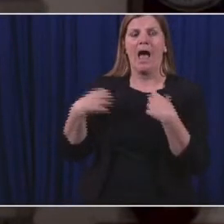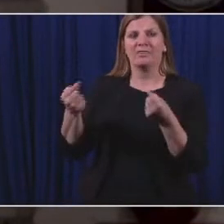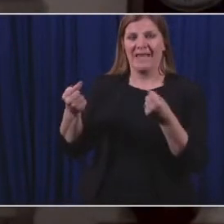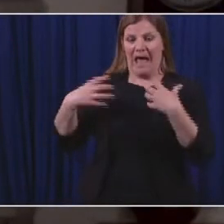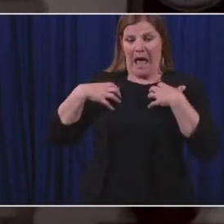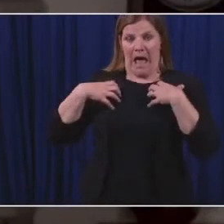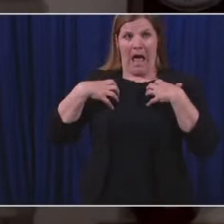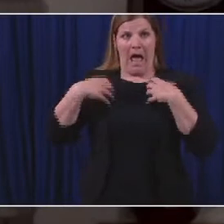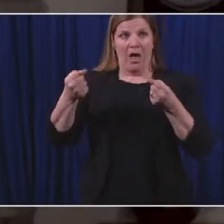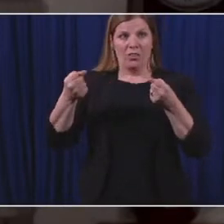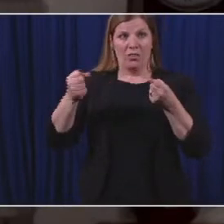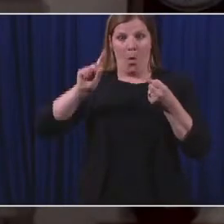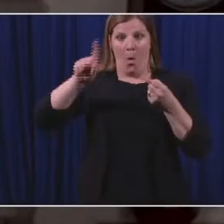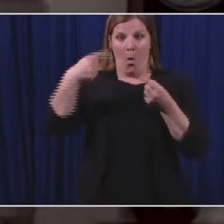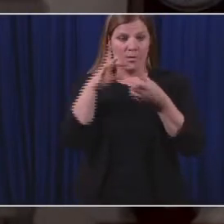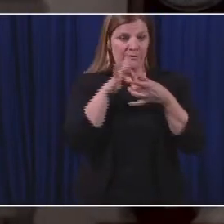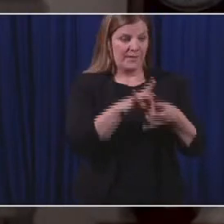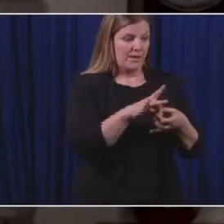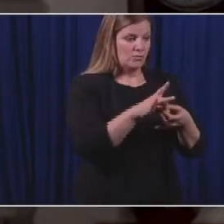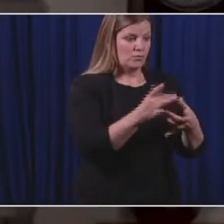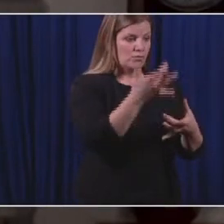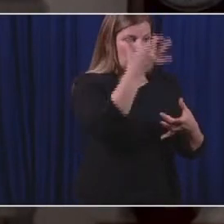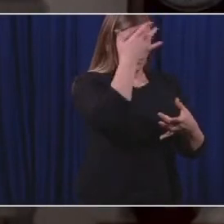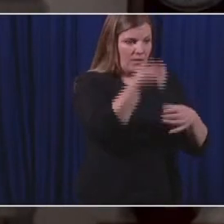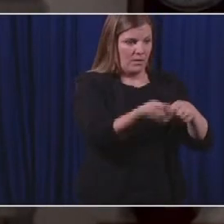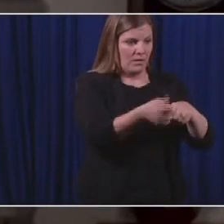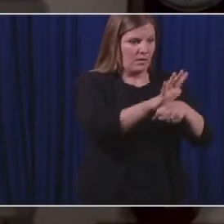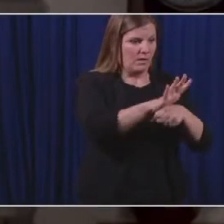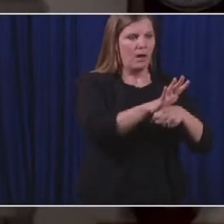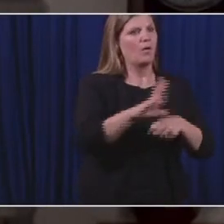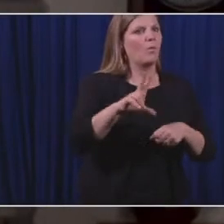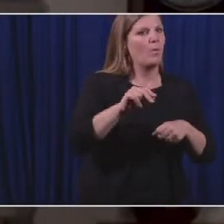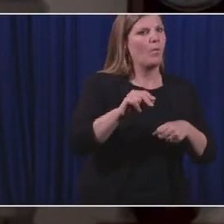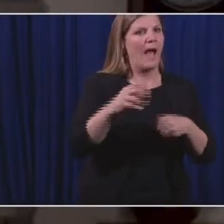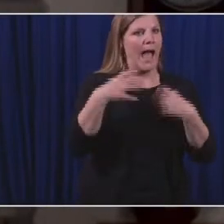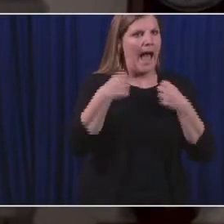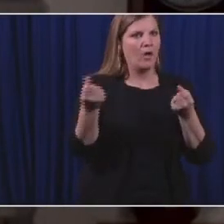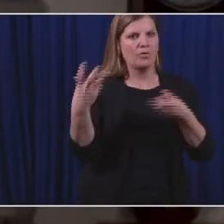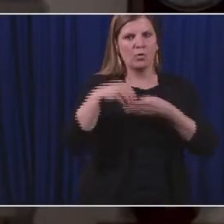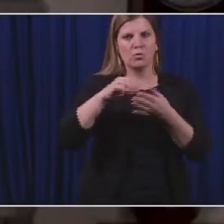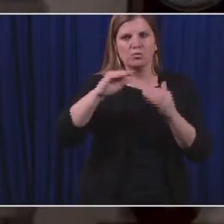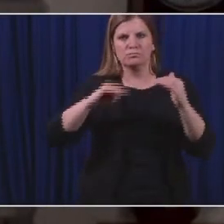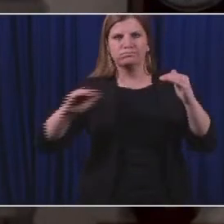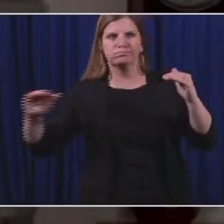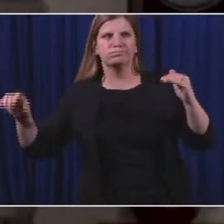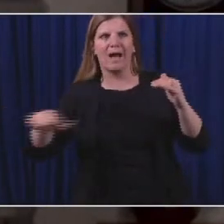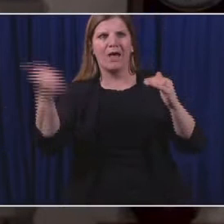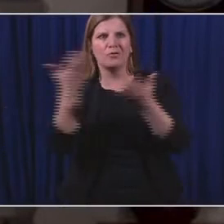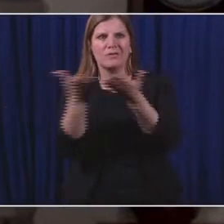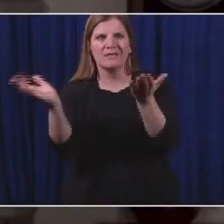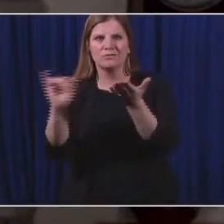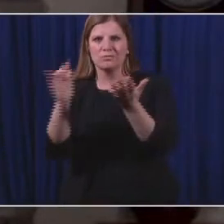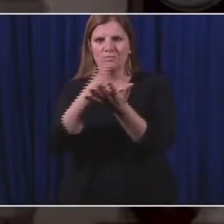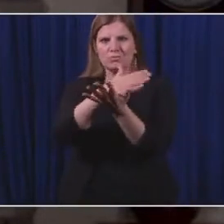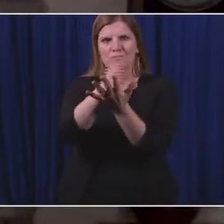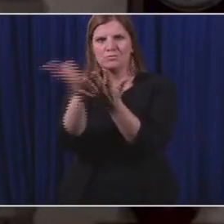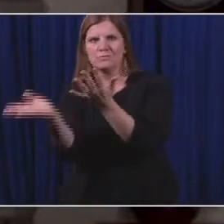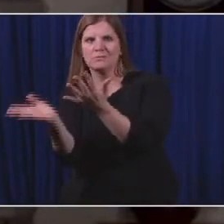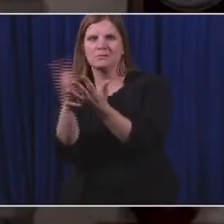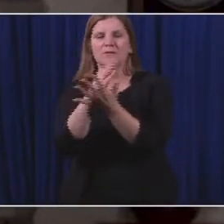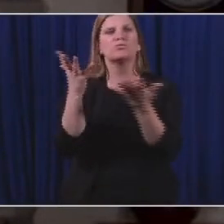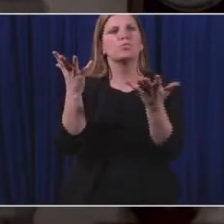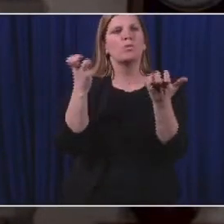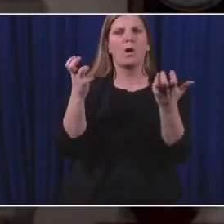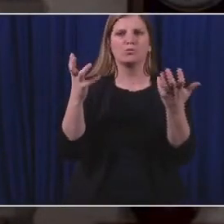lot of other things that can impact people's health. So we've tried to have a balance. We tried to get the balance right. And,